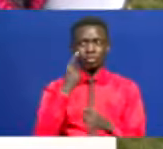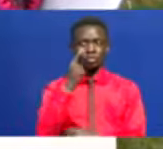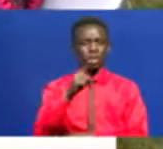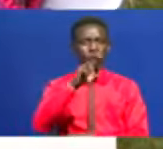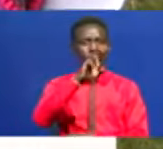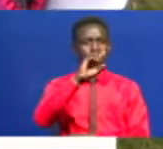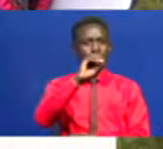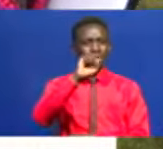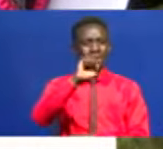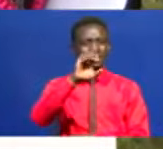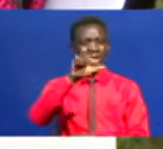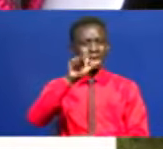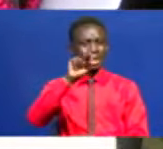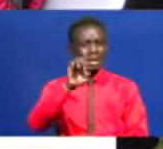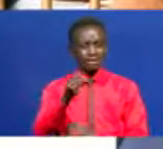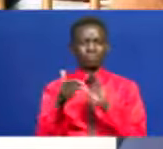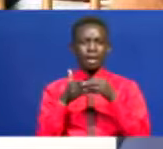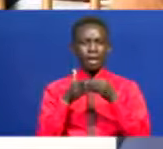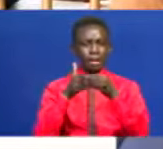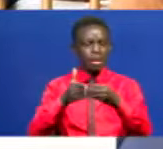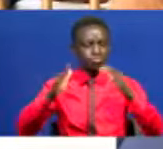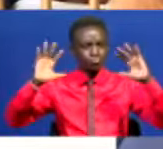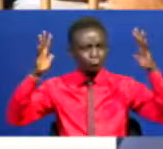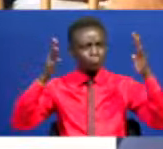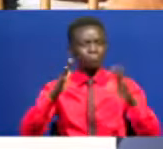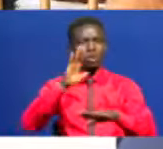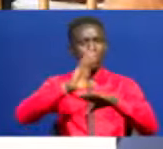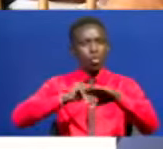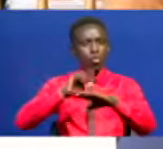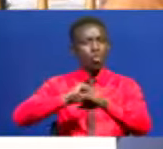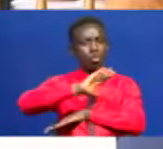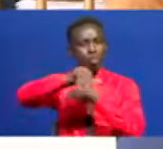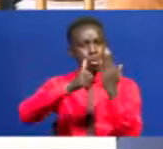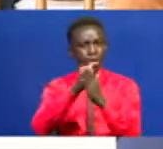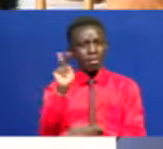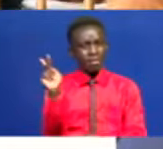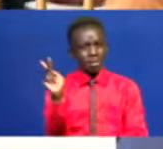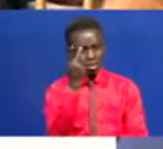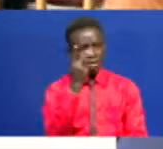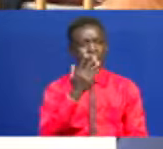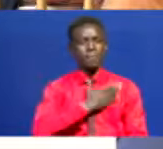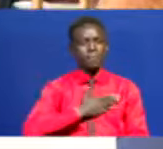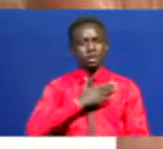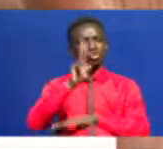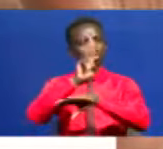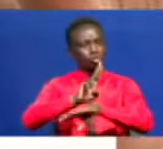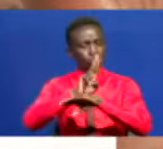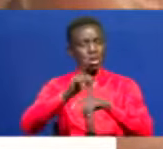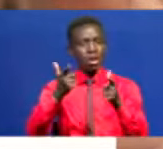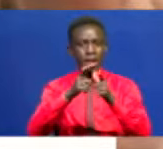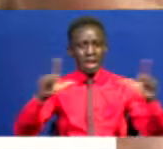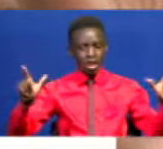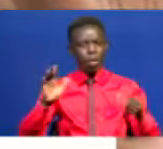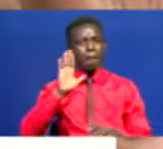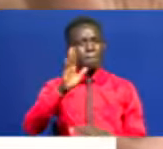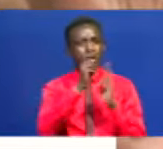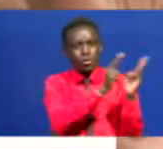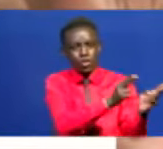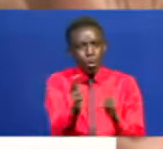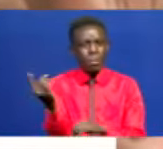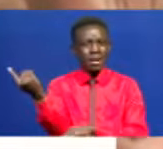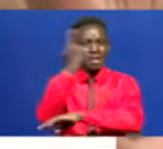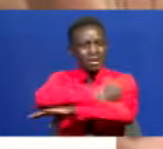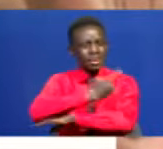Roseline Njogu, who led the celebrations, calling upon Kenyans to embrace the usage of the language in their day-to-day affairs